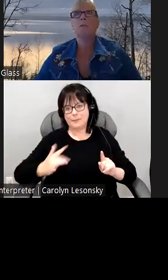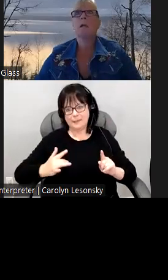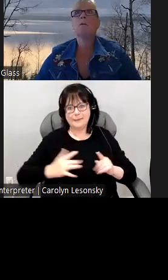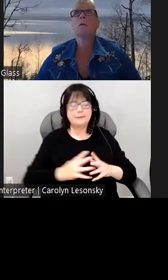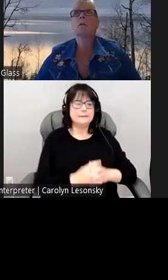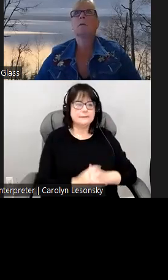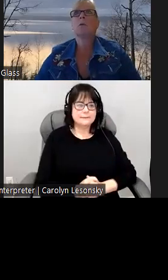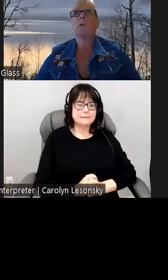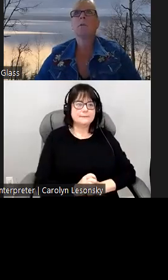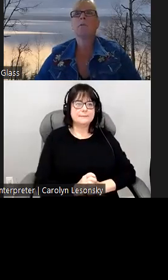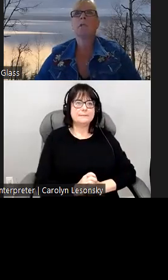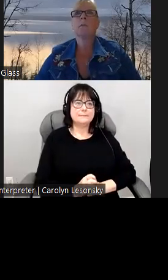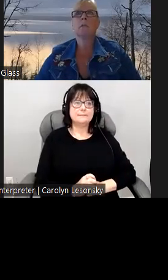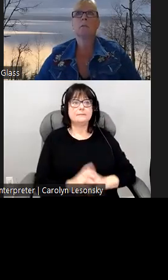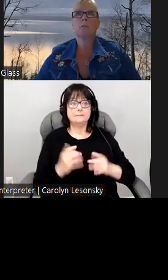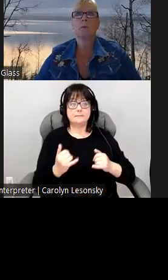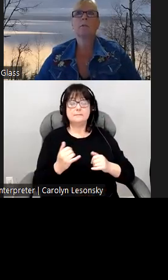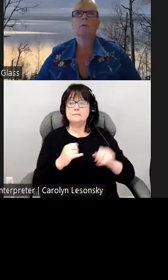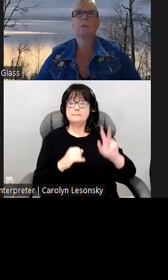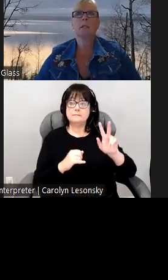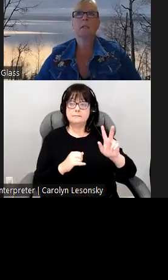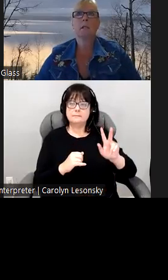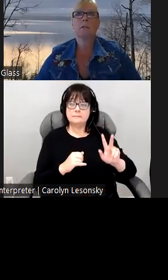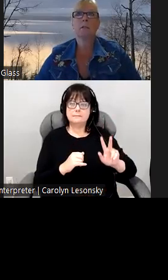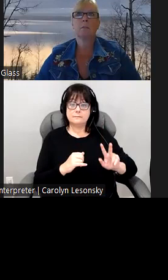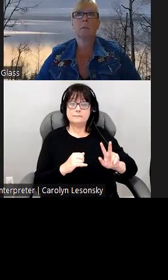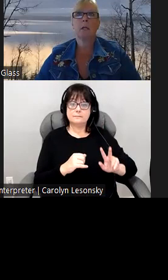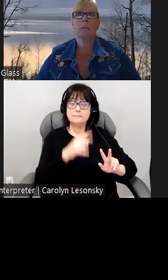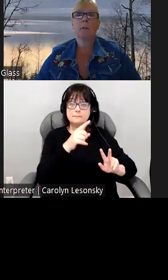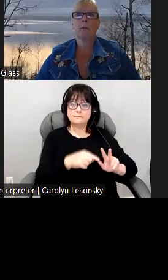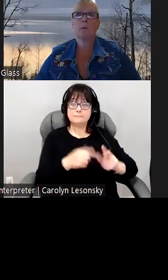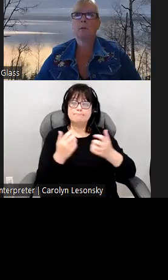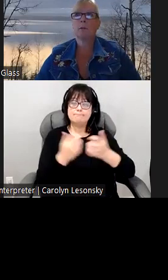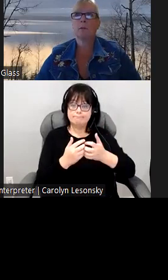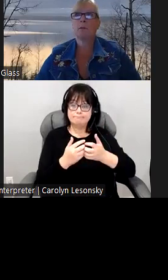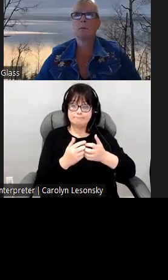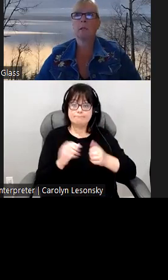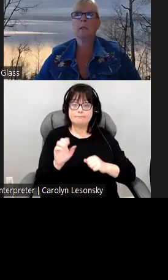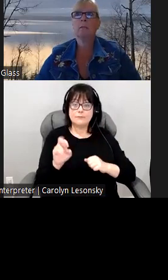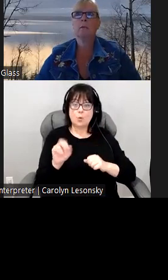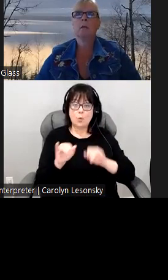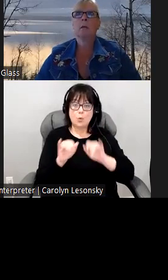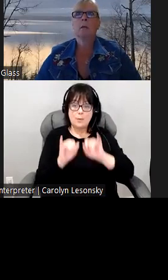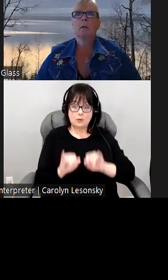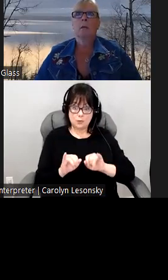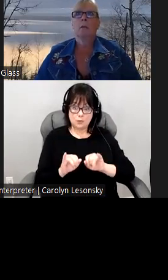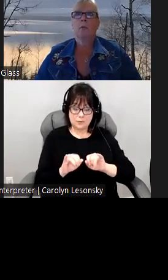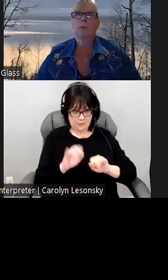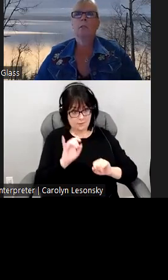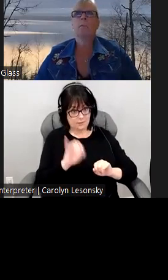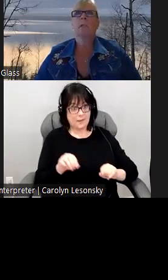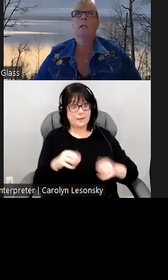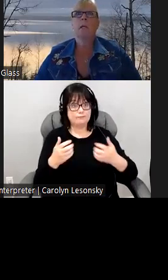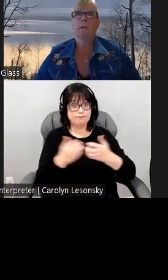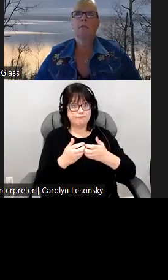So now more number 3s, because these are more suitability indicators that make up part of the core measure of suitability. Person